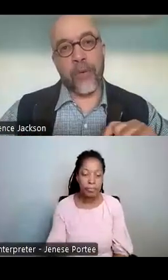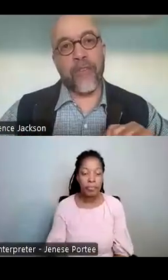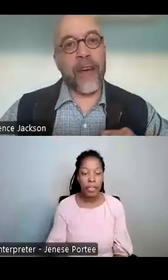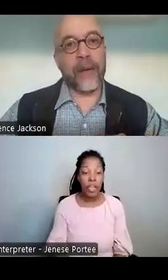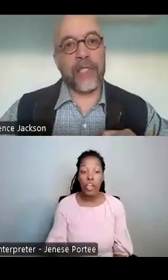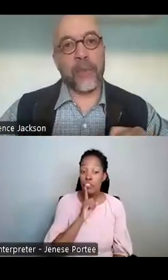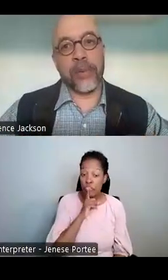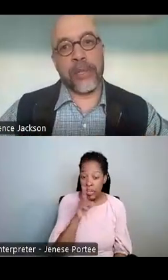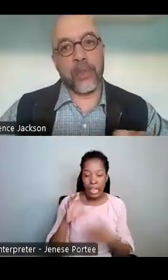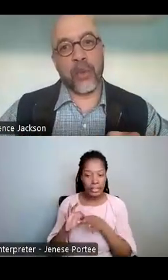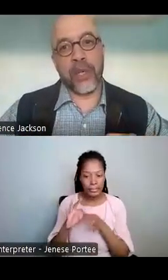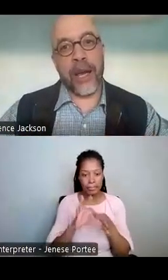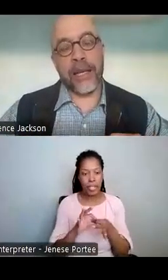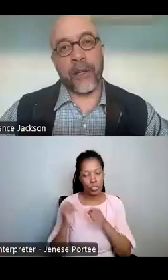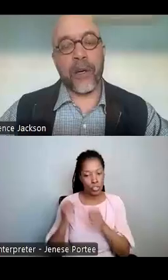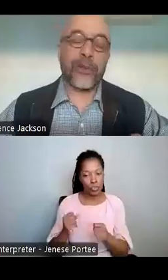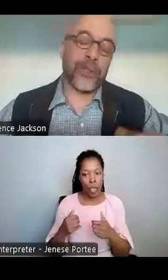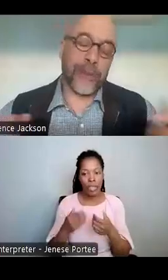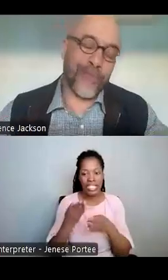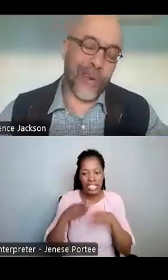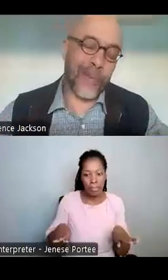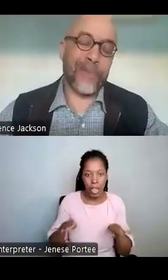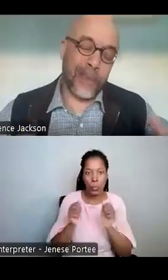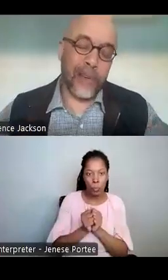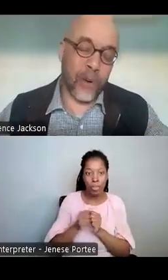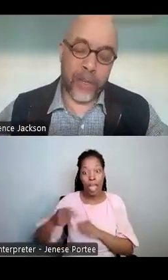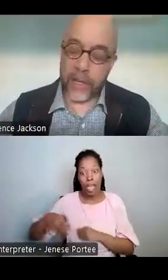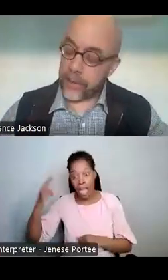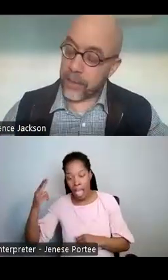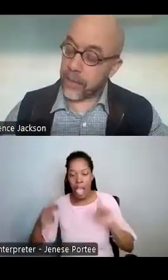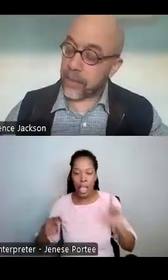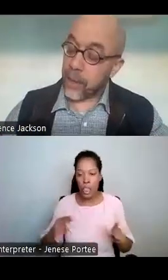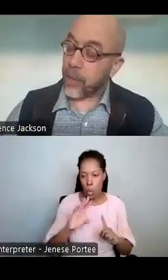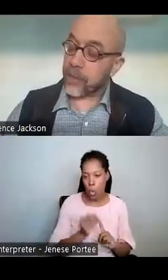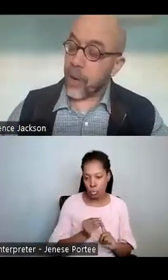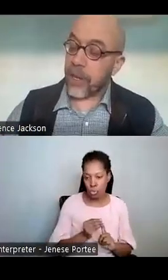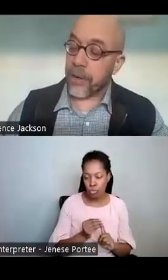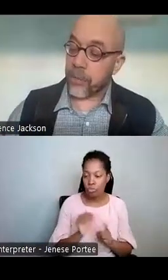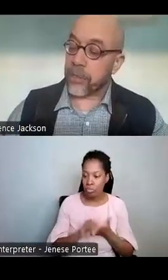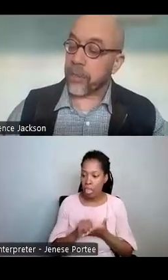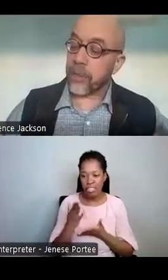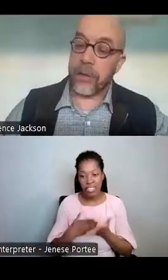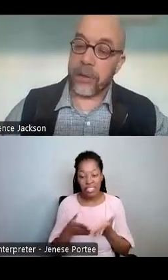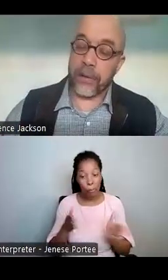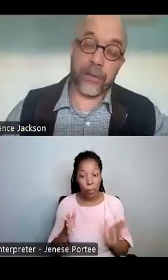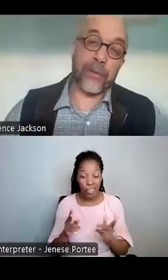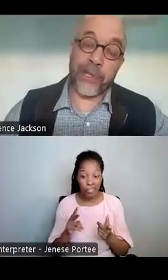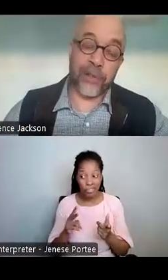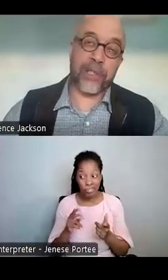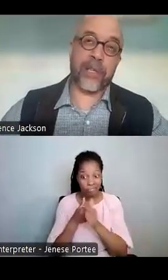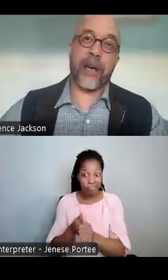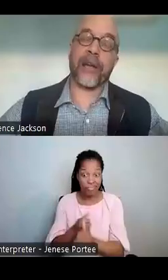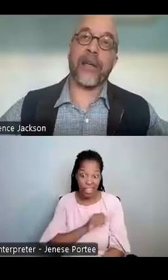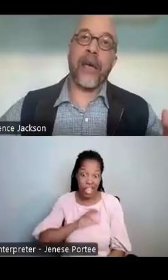a profound split between high and low culture, that is in some ways quite characteristic in